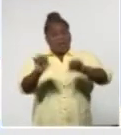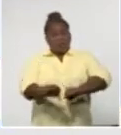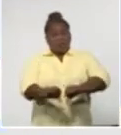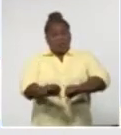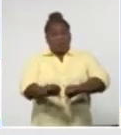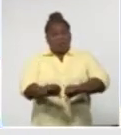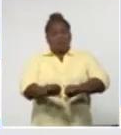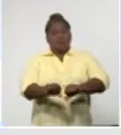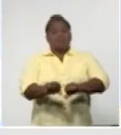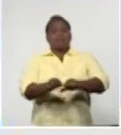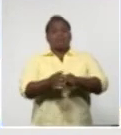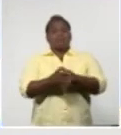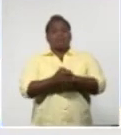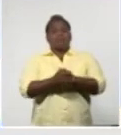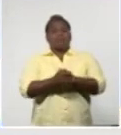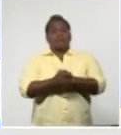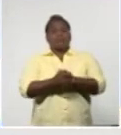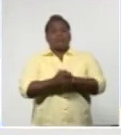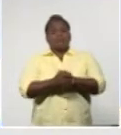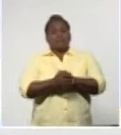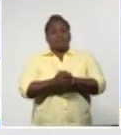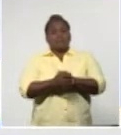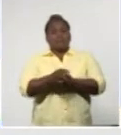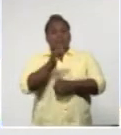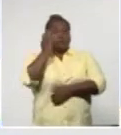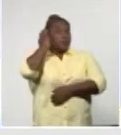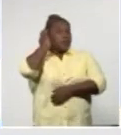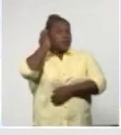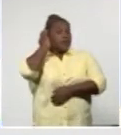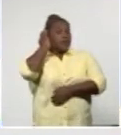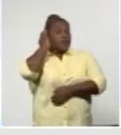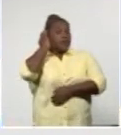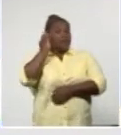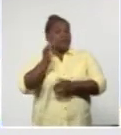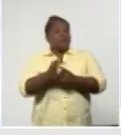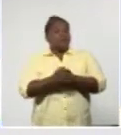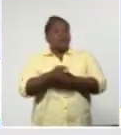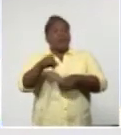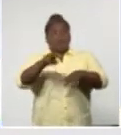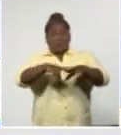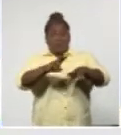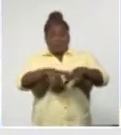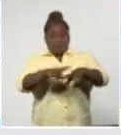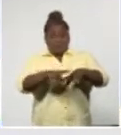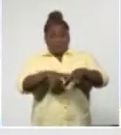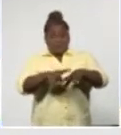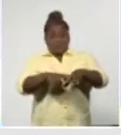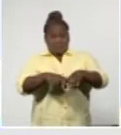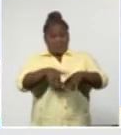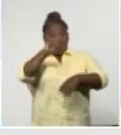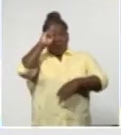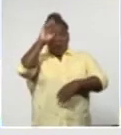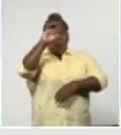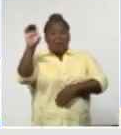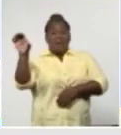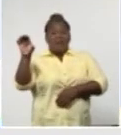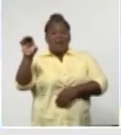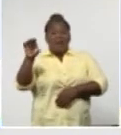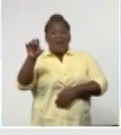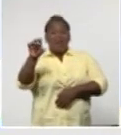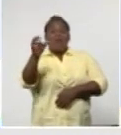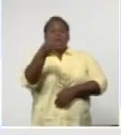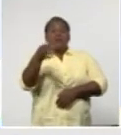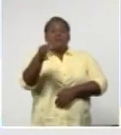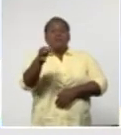And as we have explained previous days, we keep 1 female patient in critical condition here in Havana